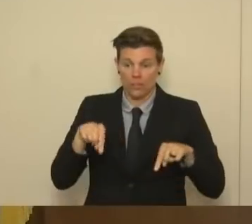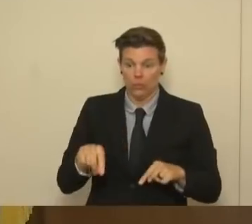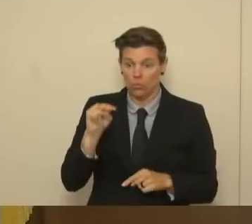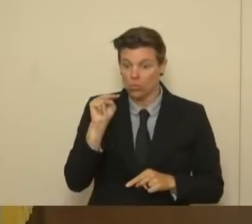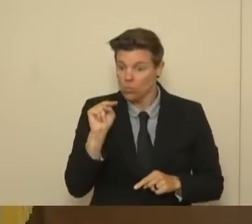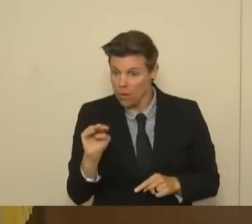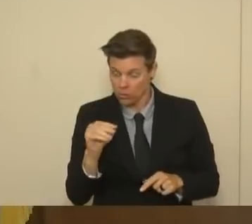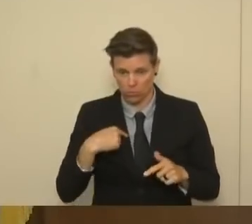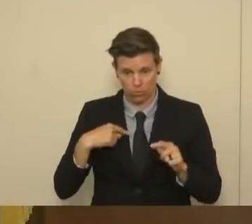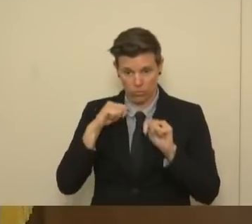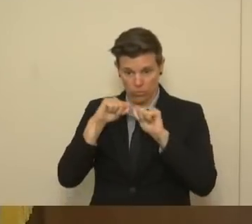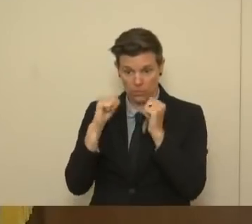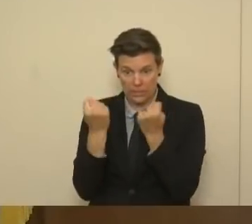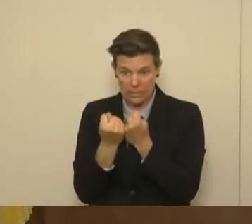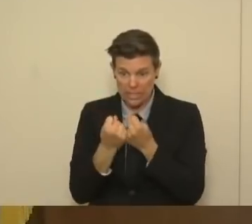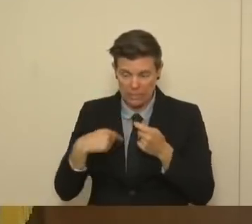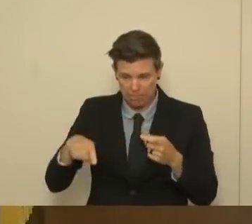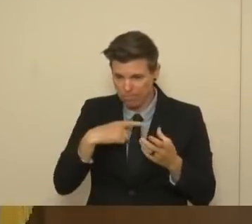is